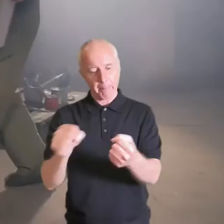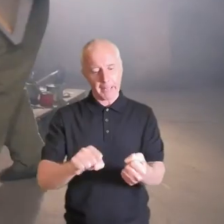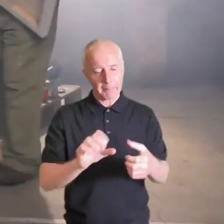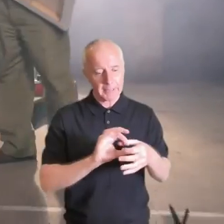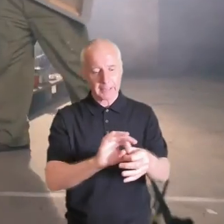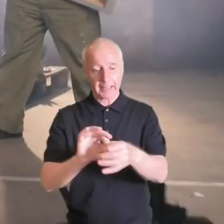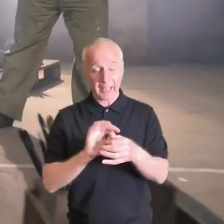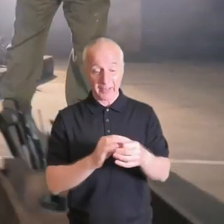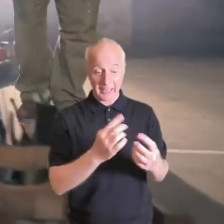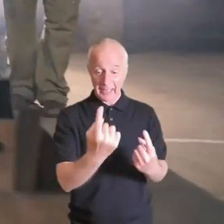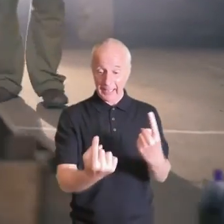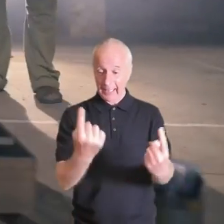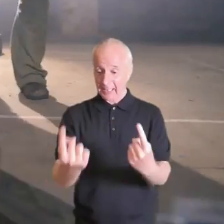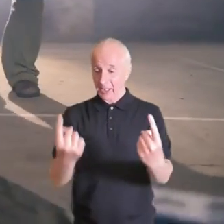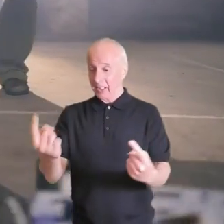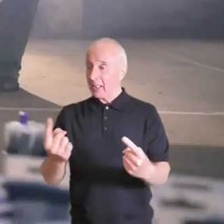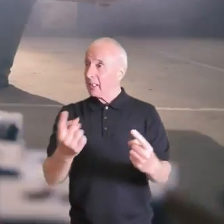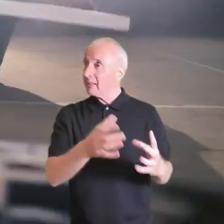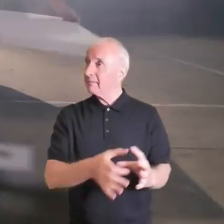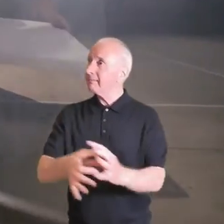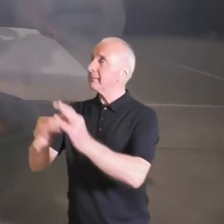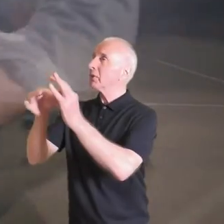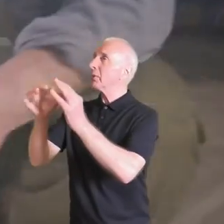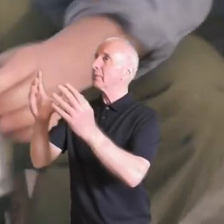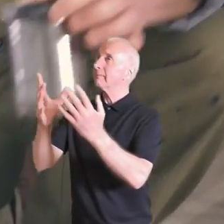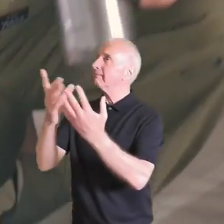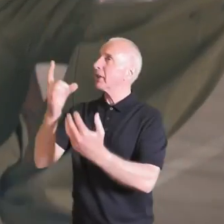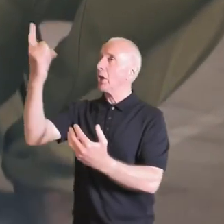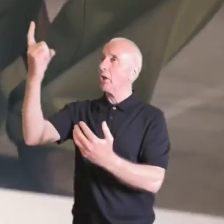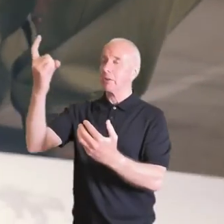Each Baptist adding to God's canvas in beautiful ways.